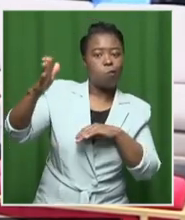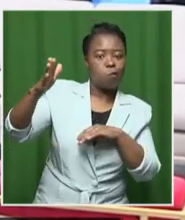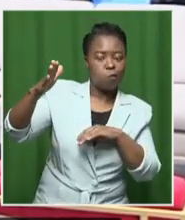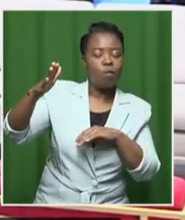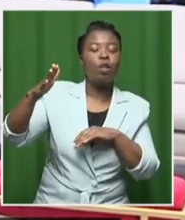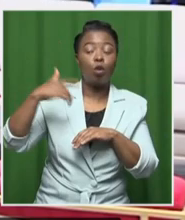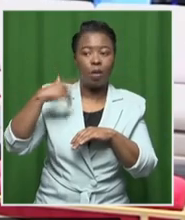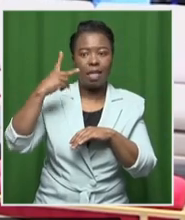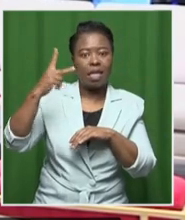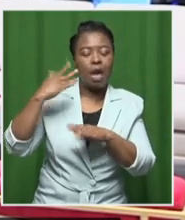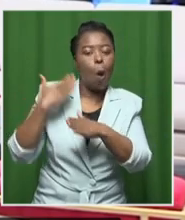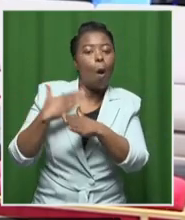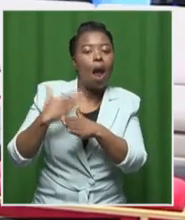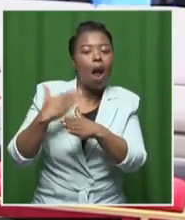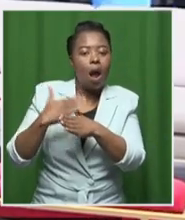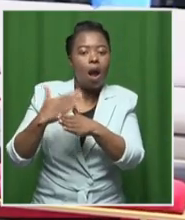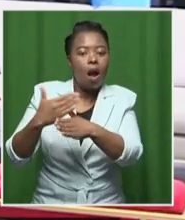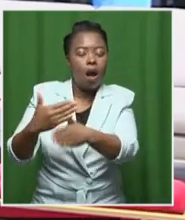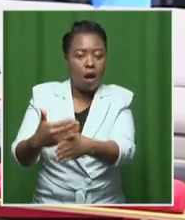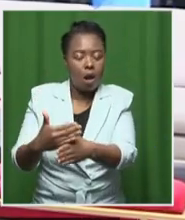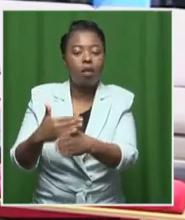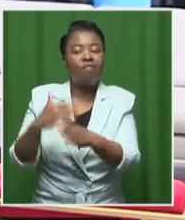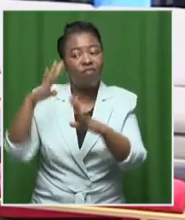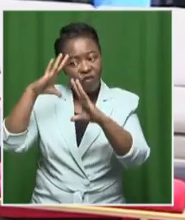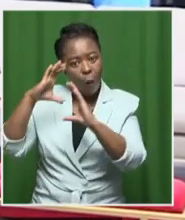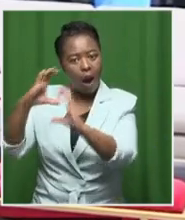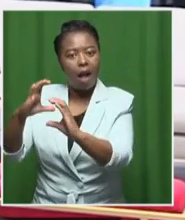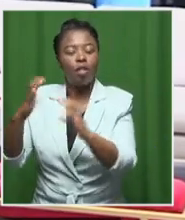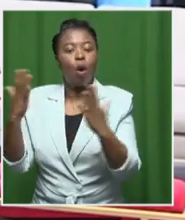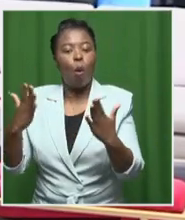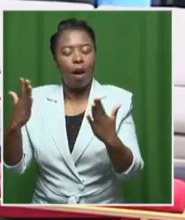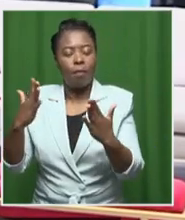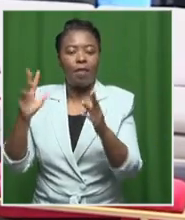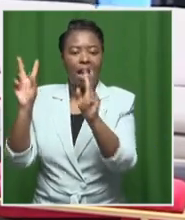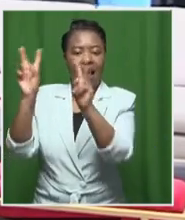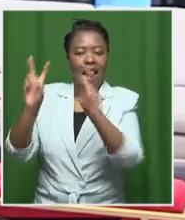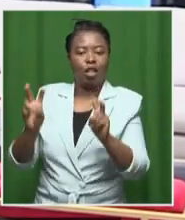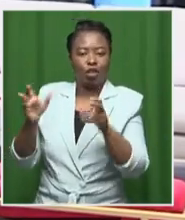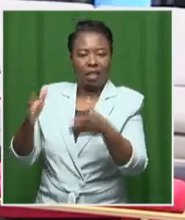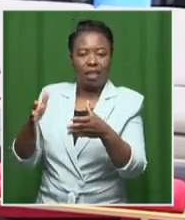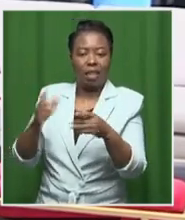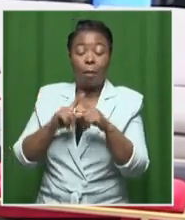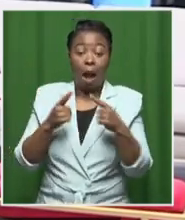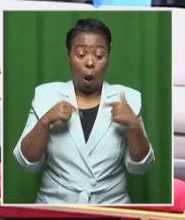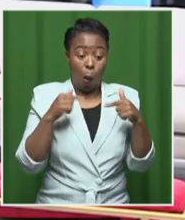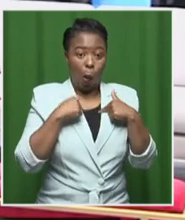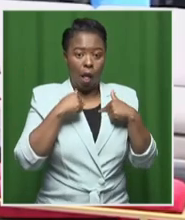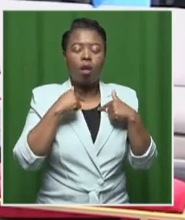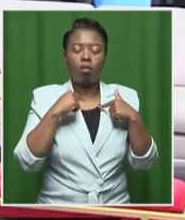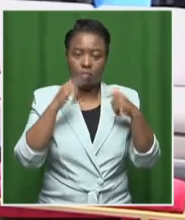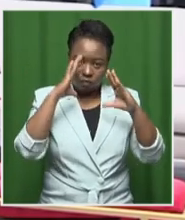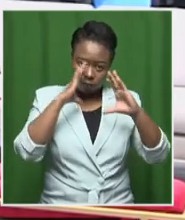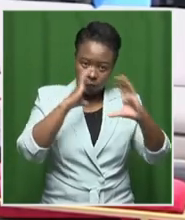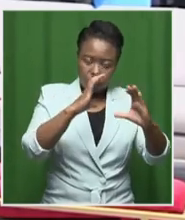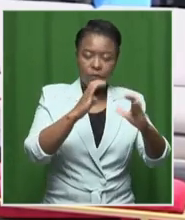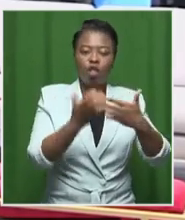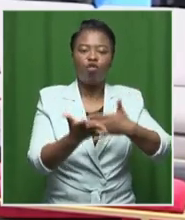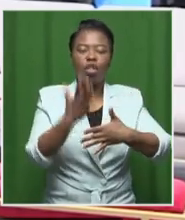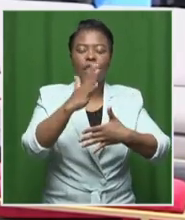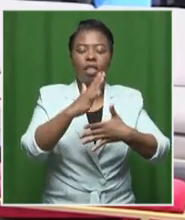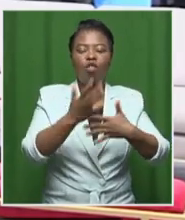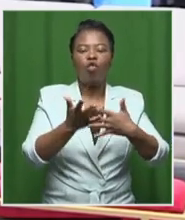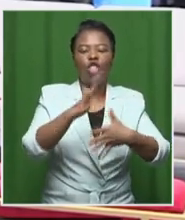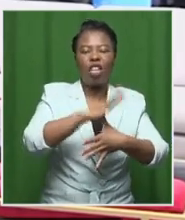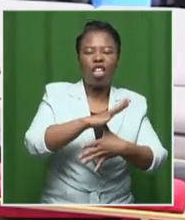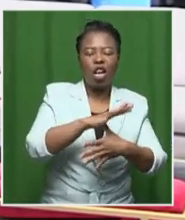seeing that work stream focusing on energy. But ours here is to be looking at issues of infrastructure and issues of energy.